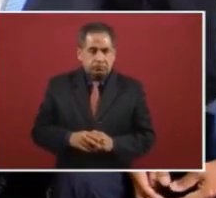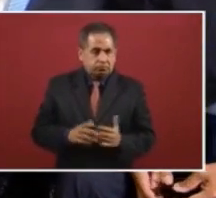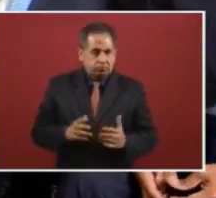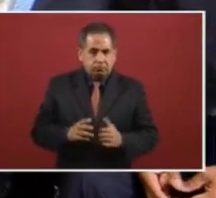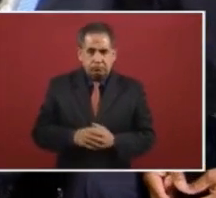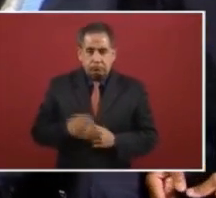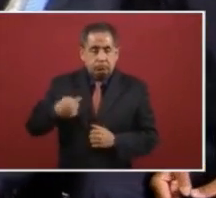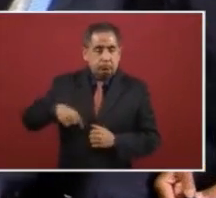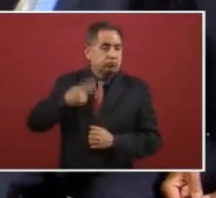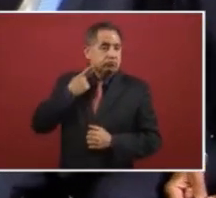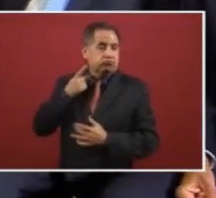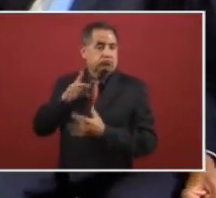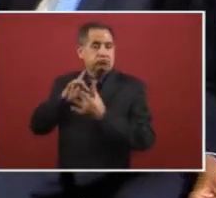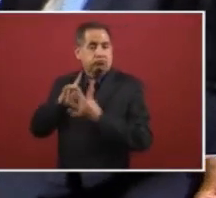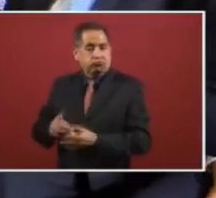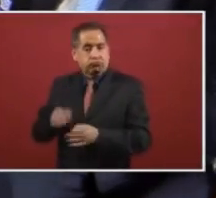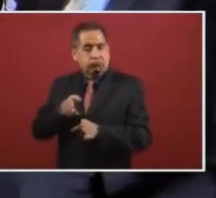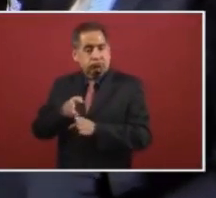that our